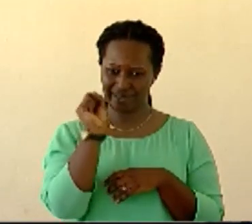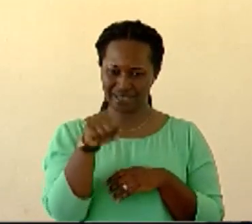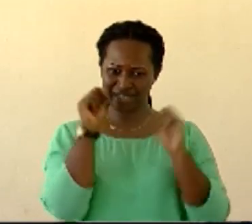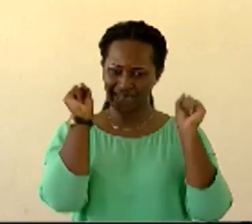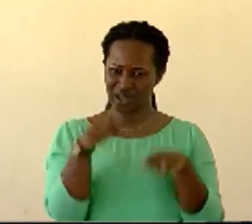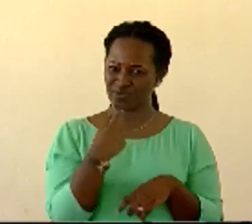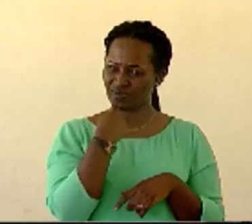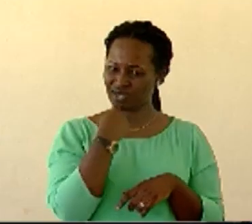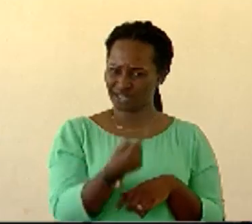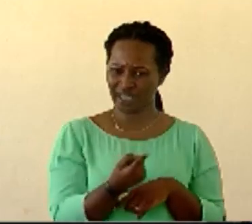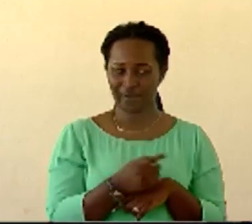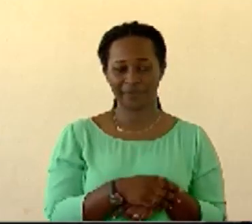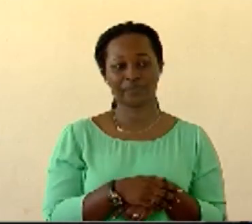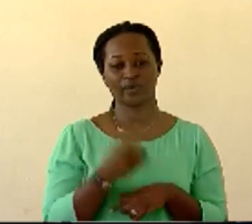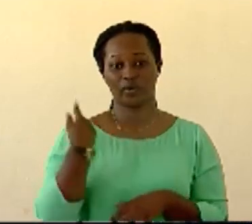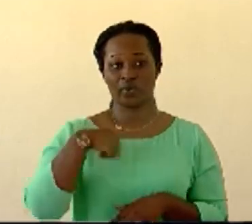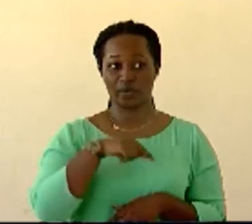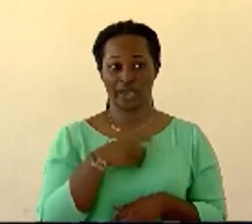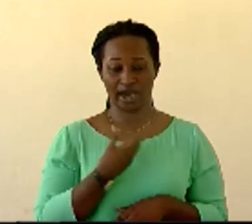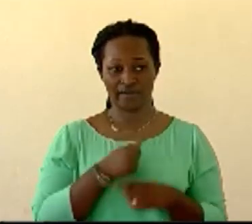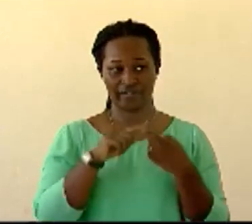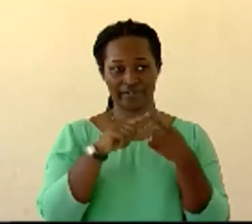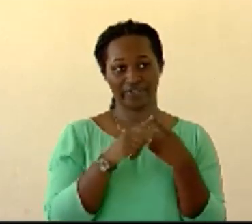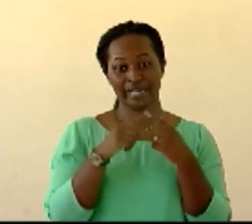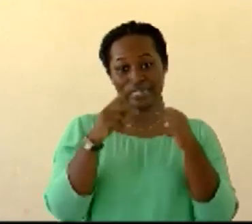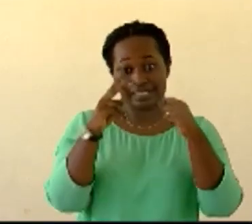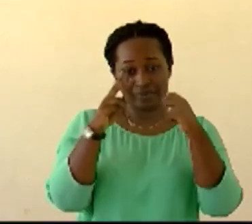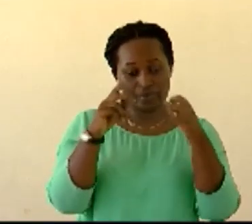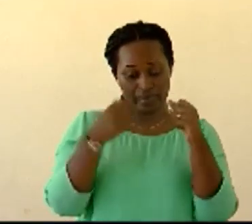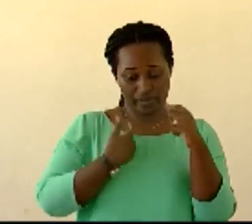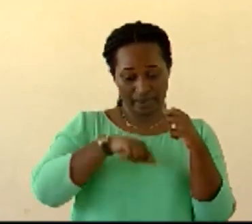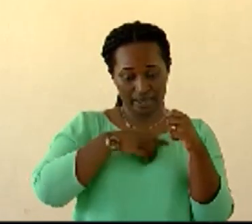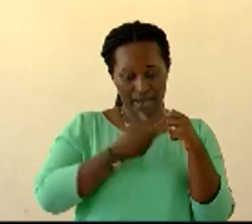them? Here we have 7